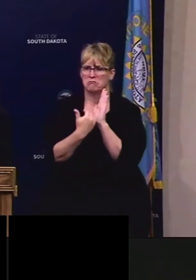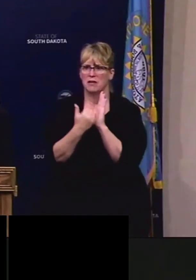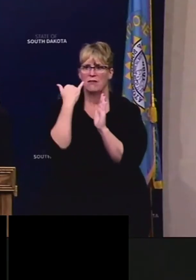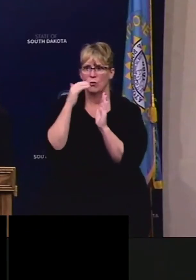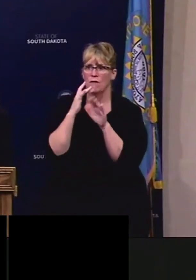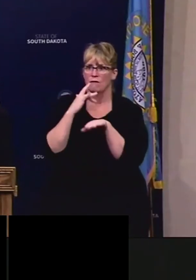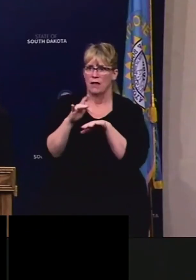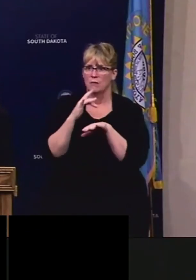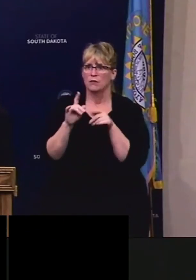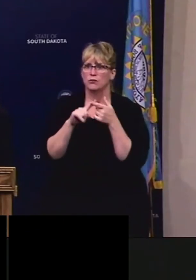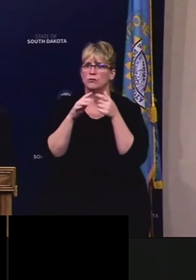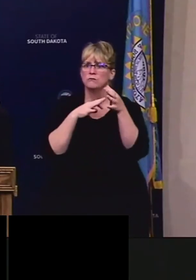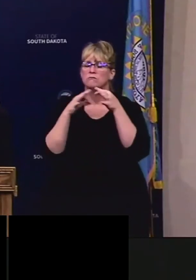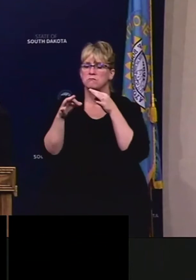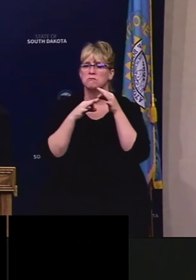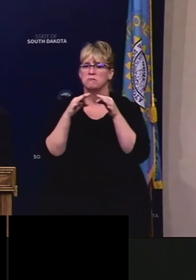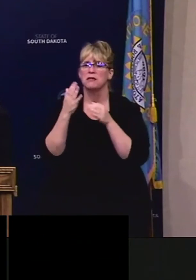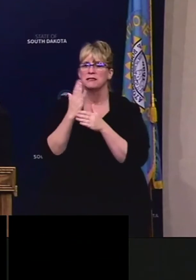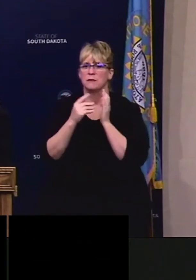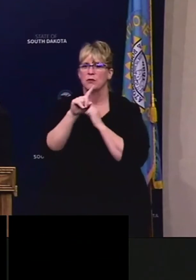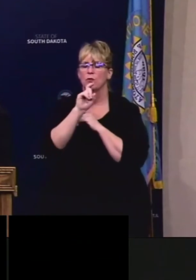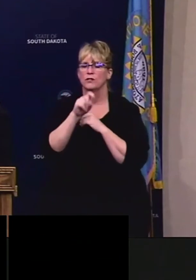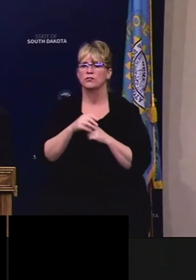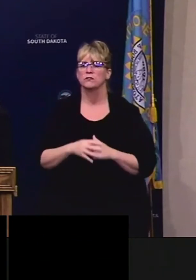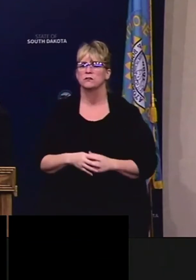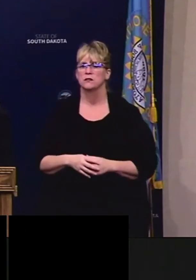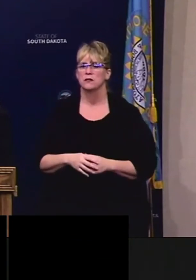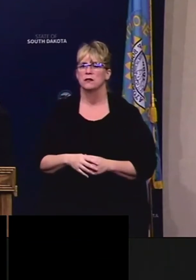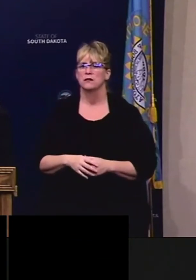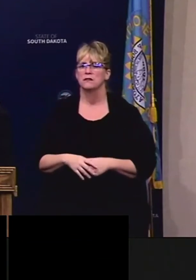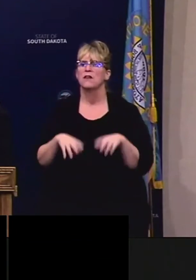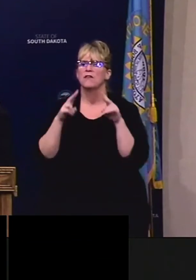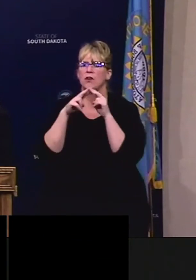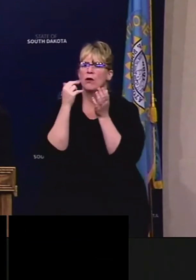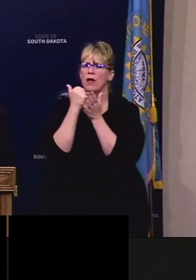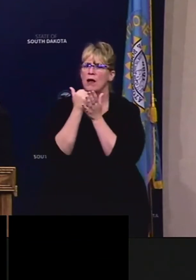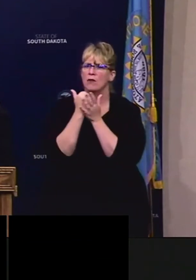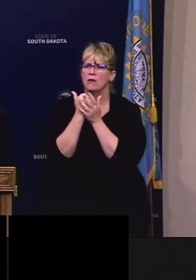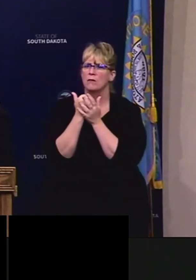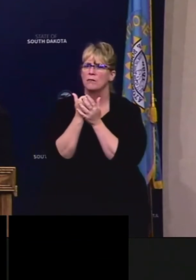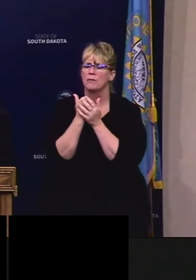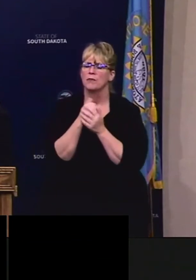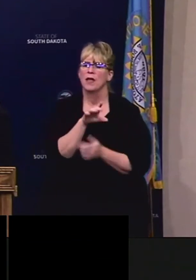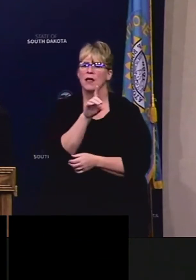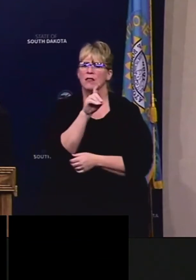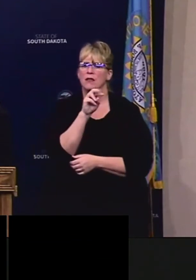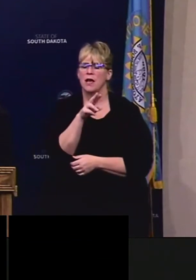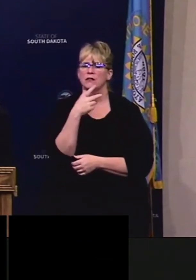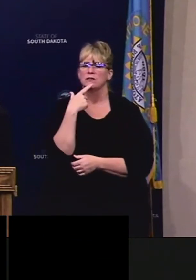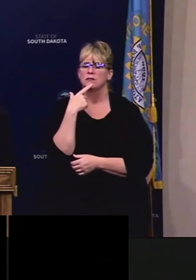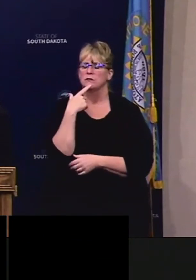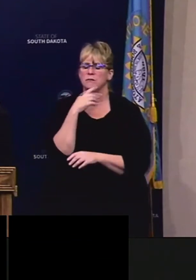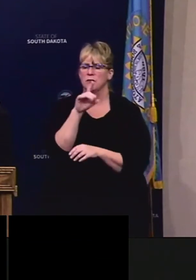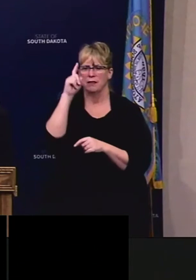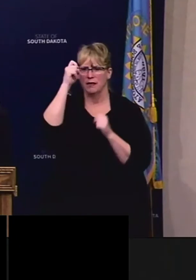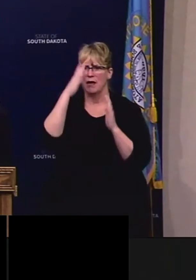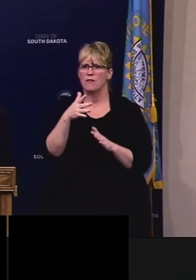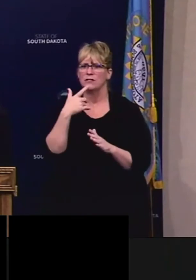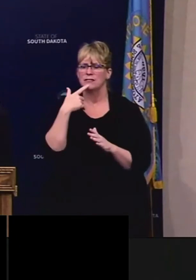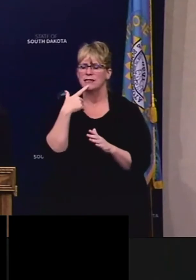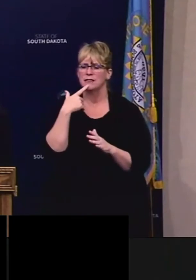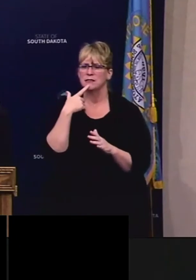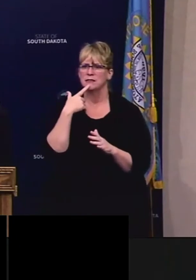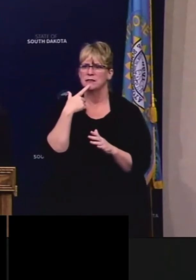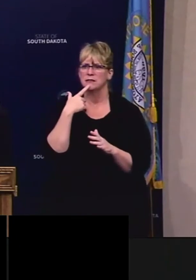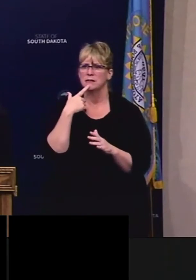be available to address some of them, and it's been very helpful. Is there anything that you talked about in your opening statement that